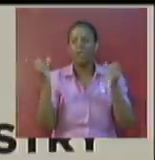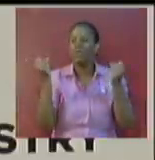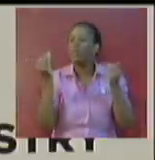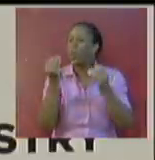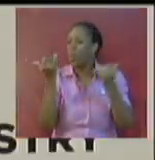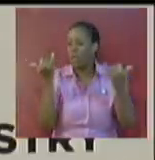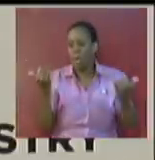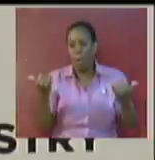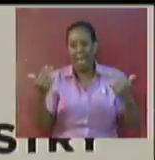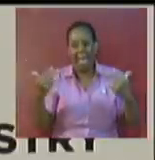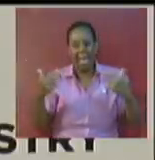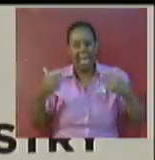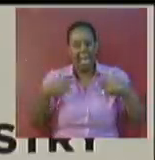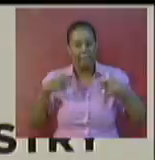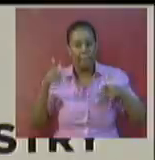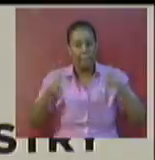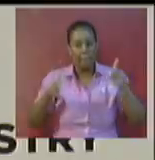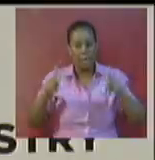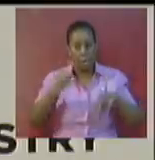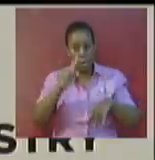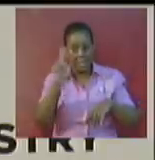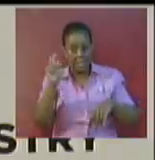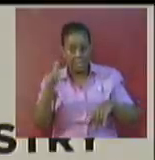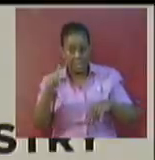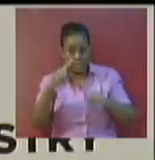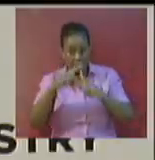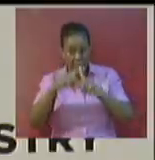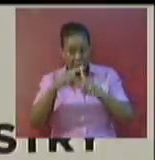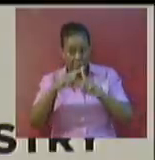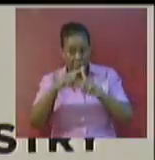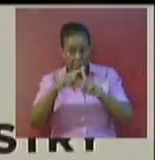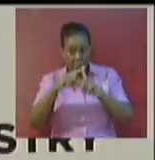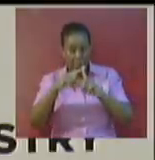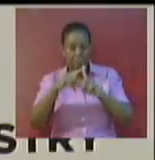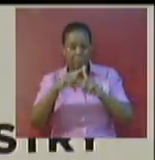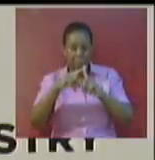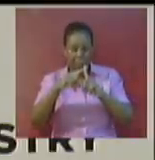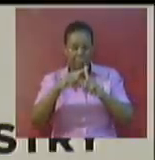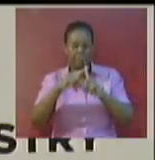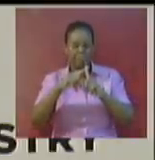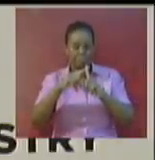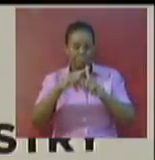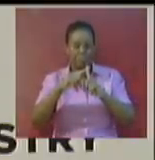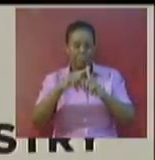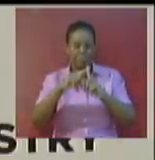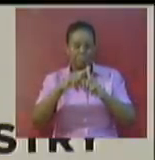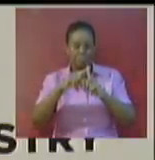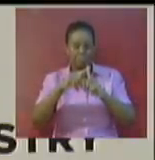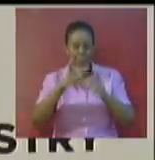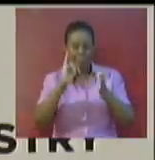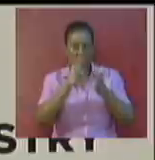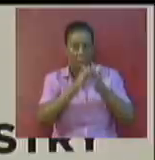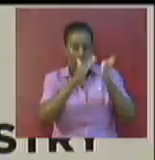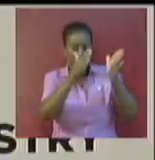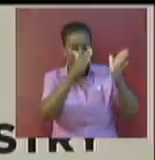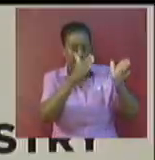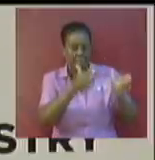persons who tested positive. Anyone who is repatriated and test positive, those persons are subtyped to see what is